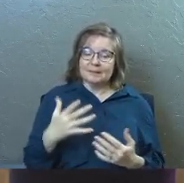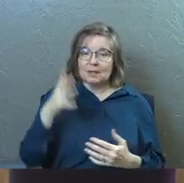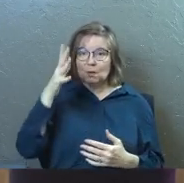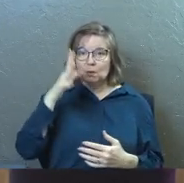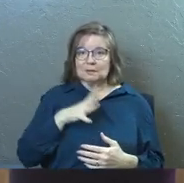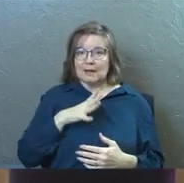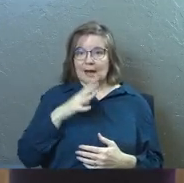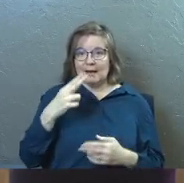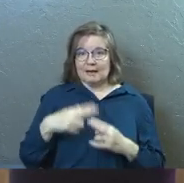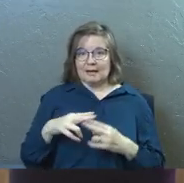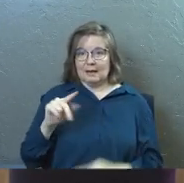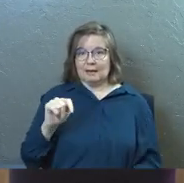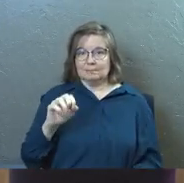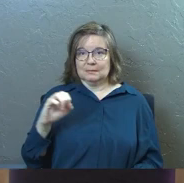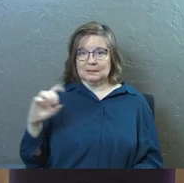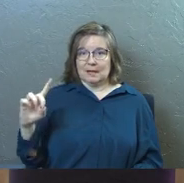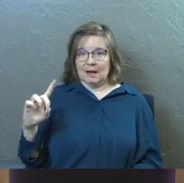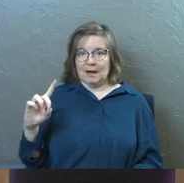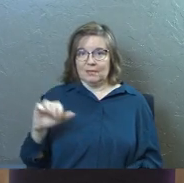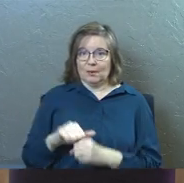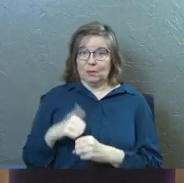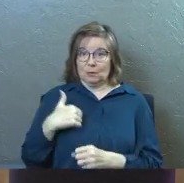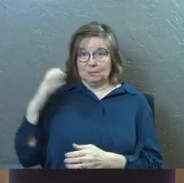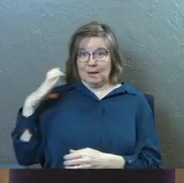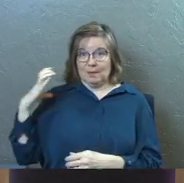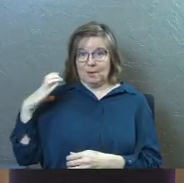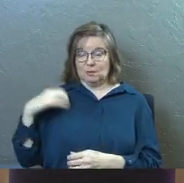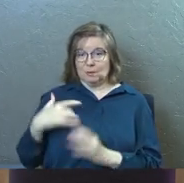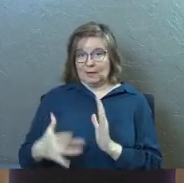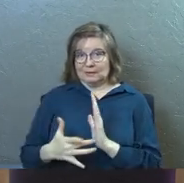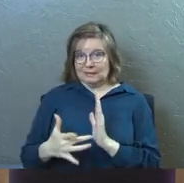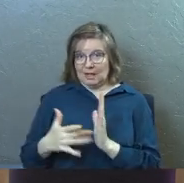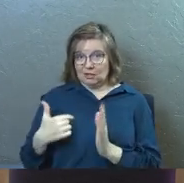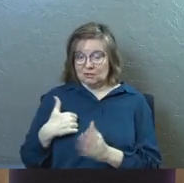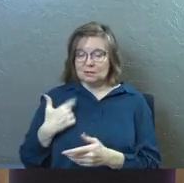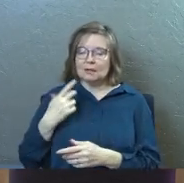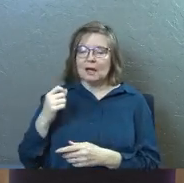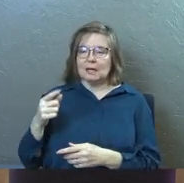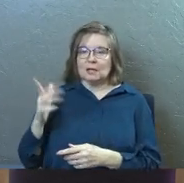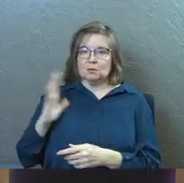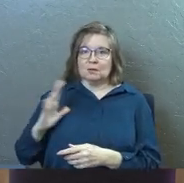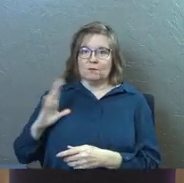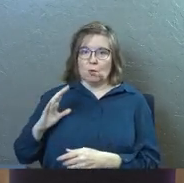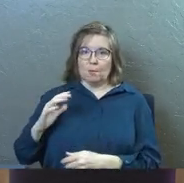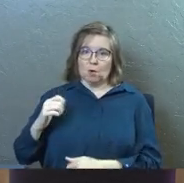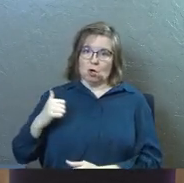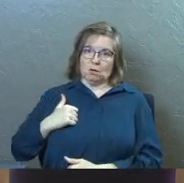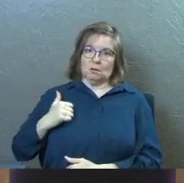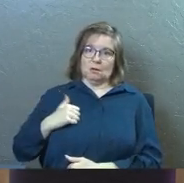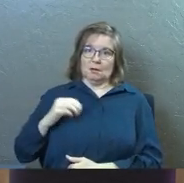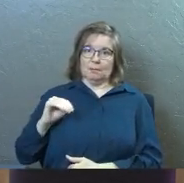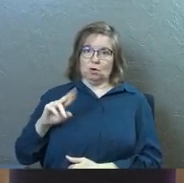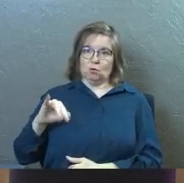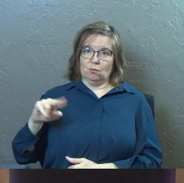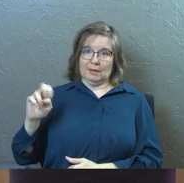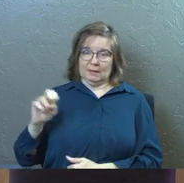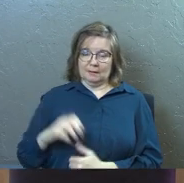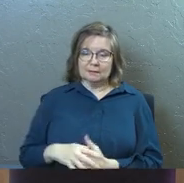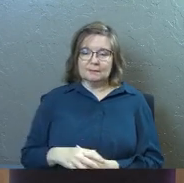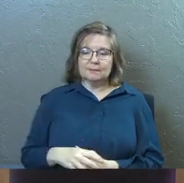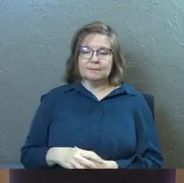There's a guy named Todd that I used to work for. He was my boss when I was in technology, and Todd was a former Marine, is a former